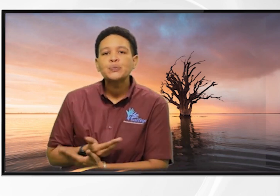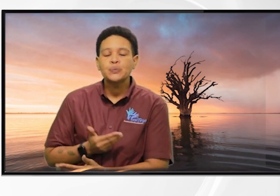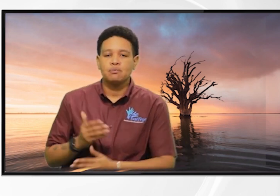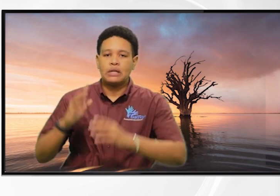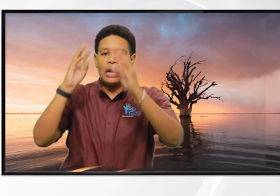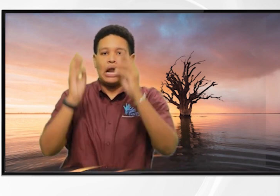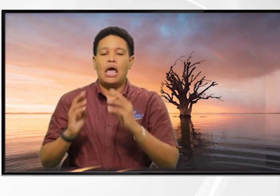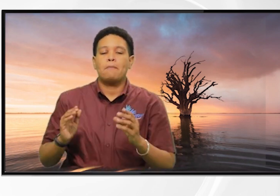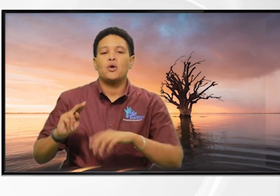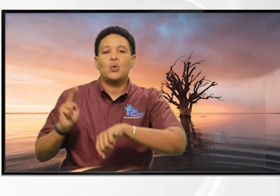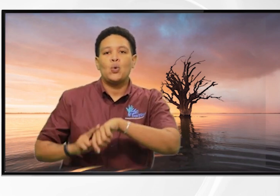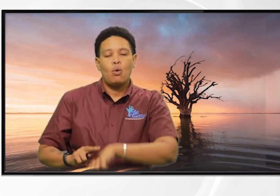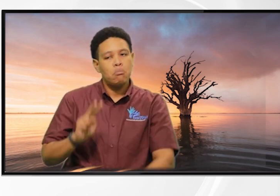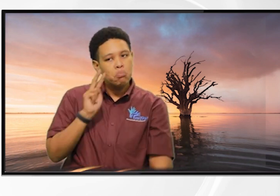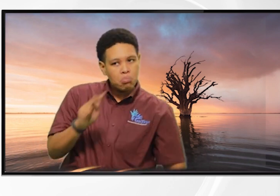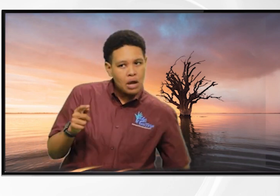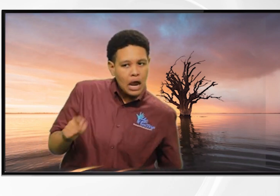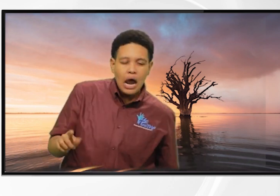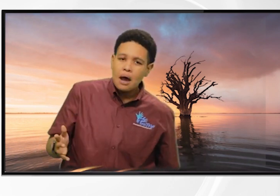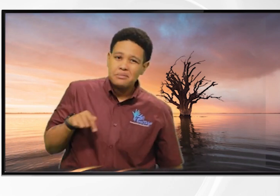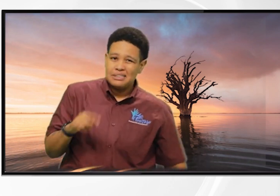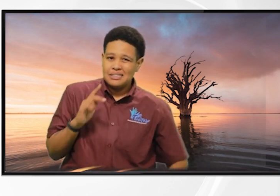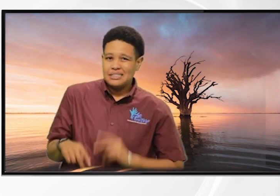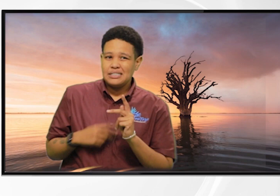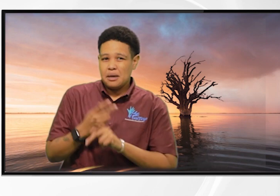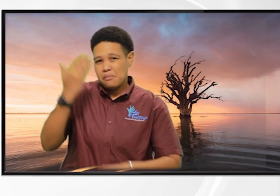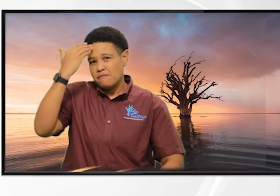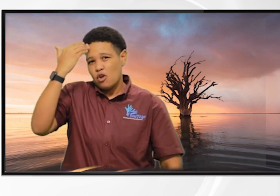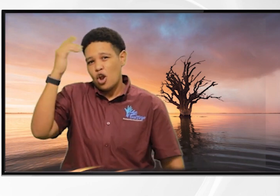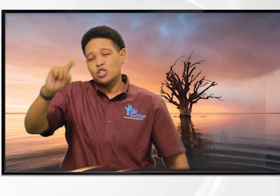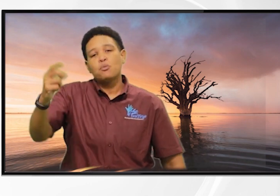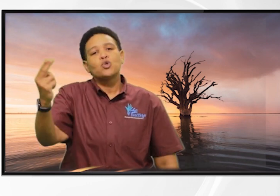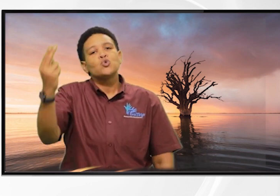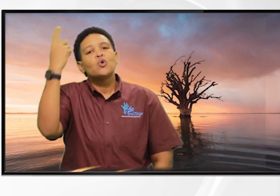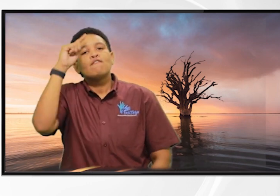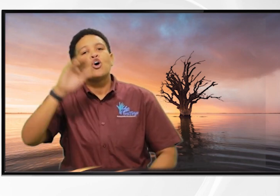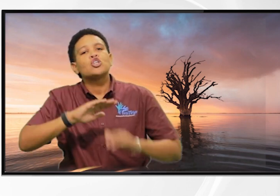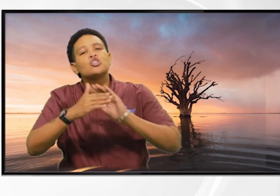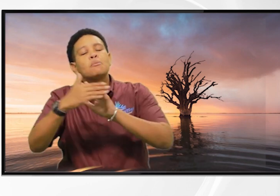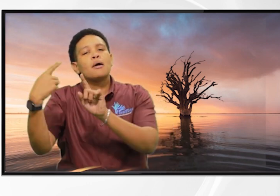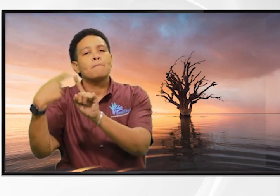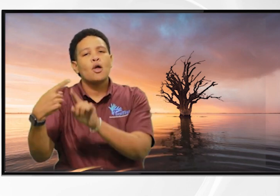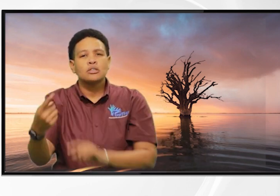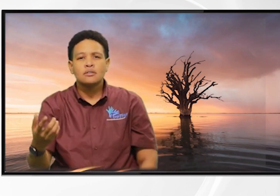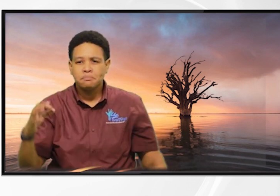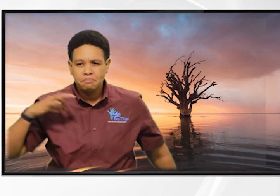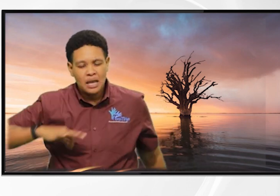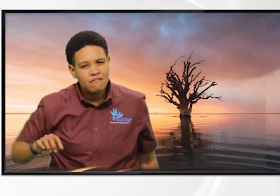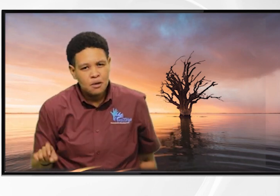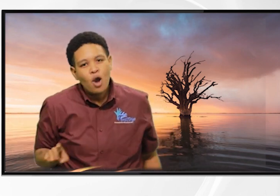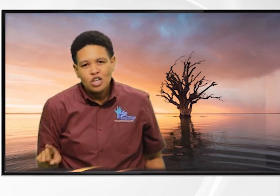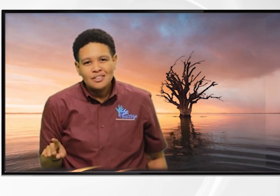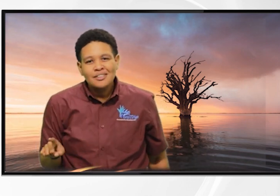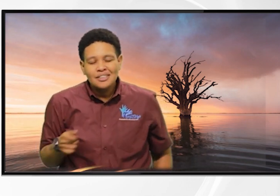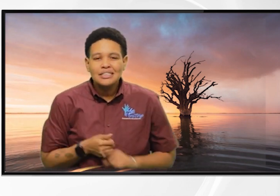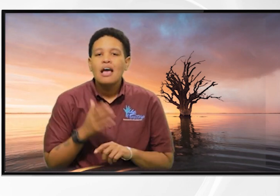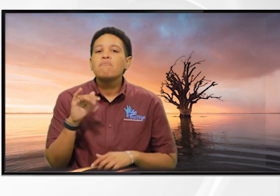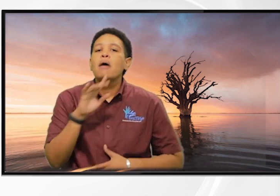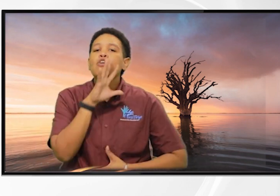norms. This kind of foreknowledge must be used to Jamaica's advantage, that is,